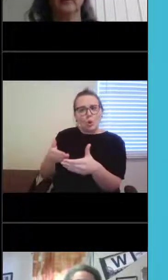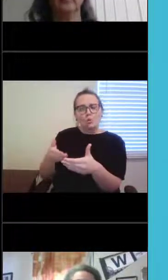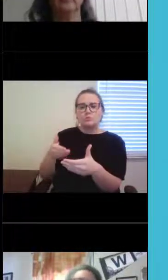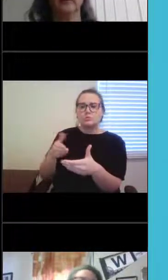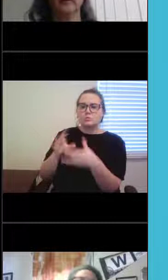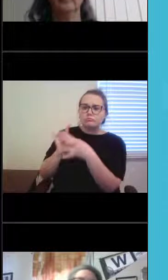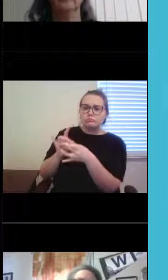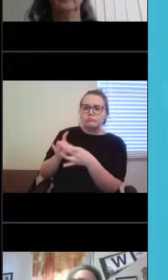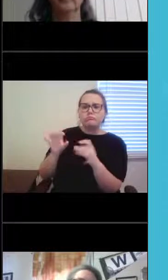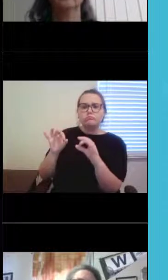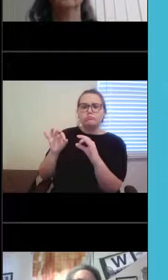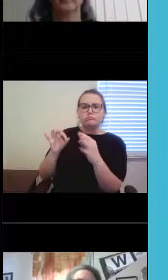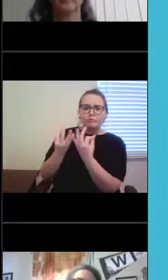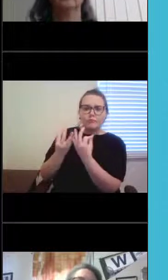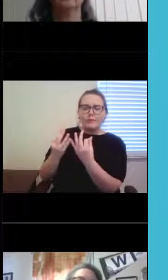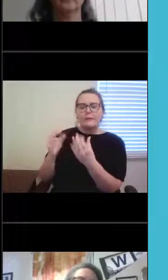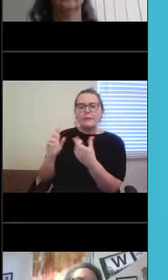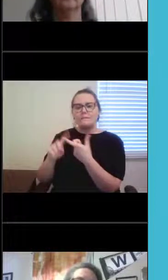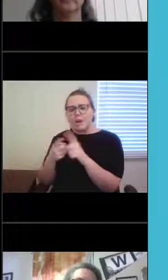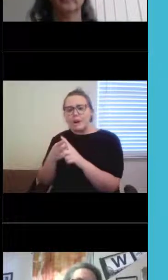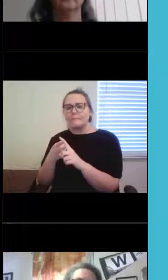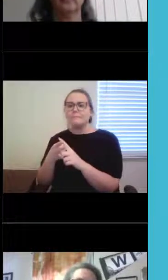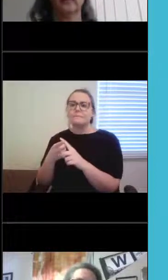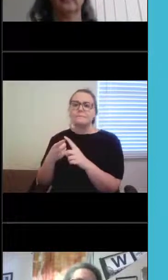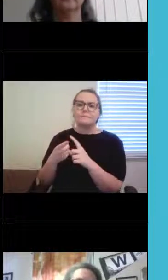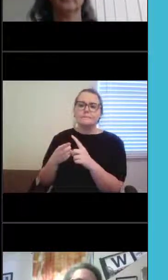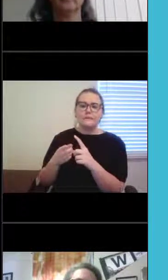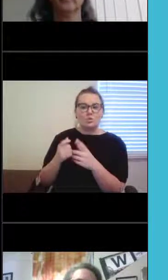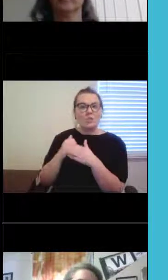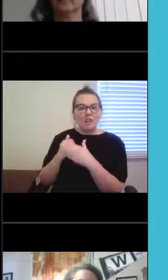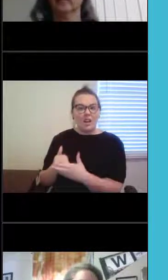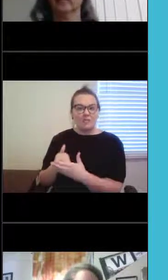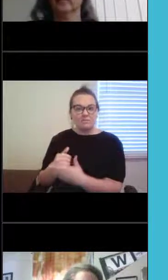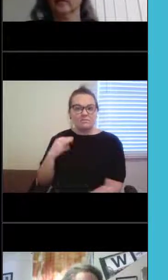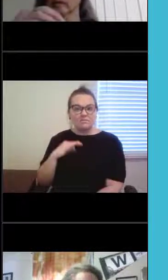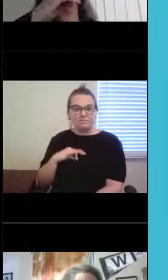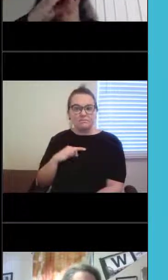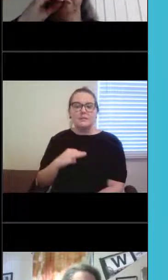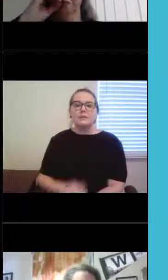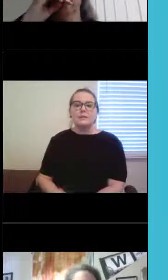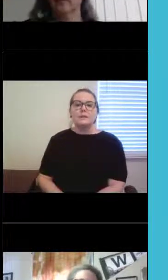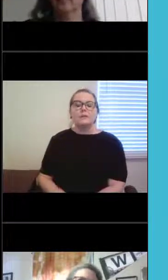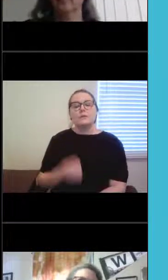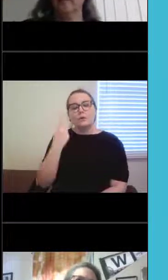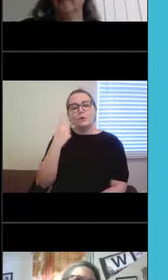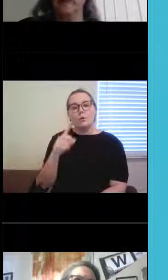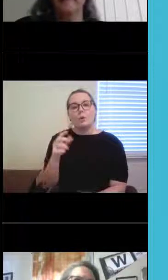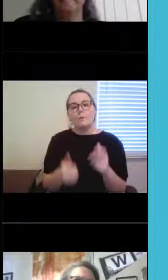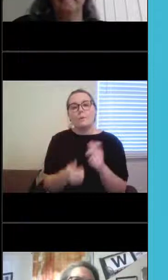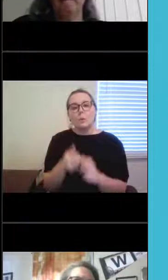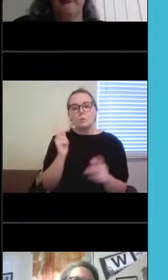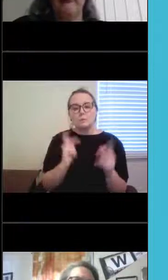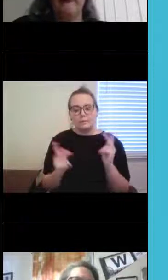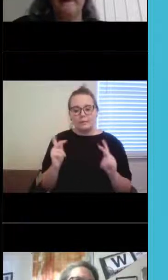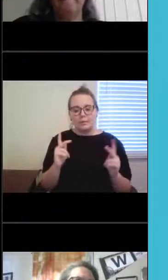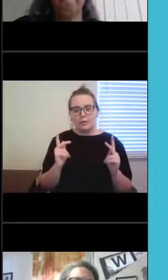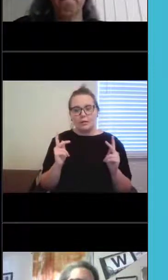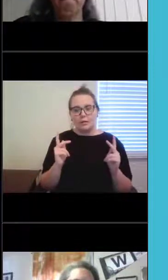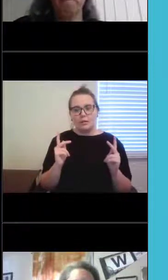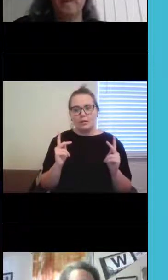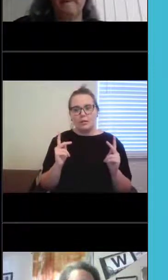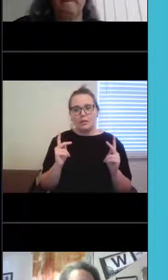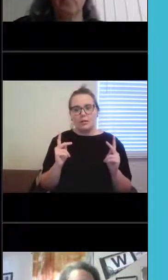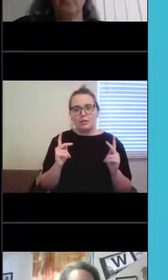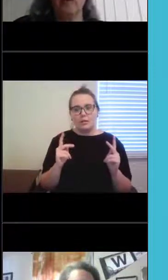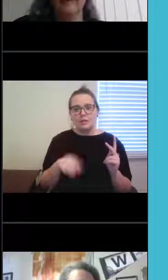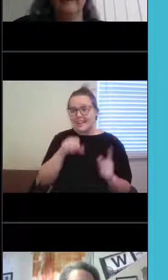wrong thing and try to say the right thing. And I find for most folks, they love